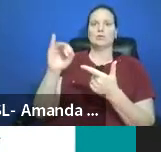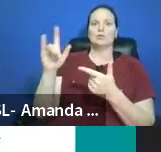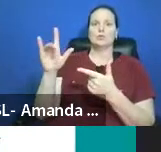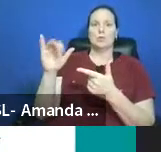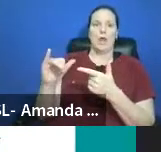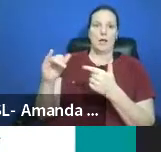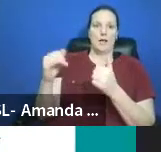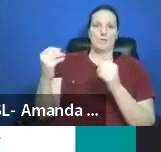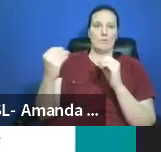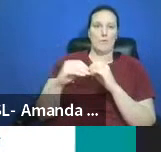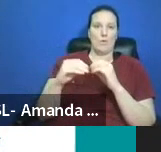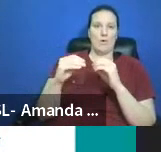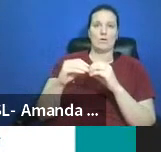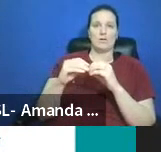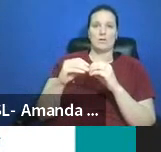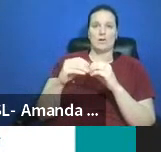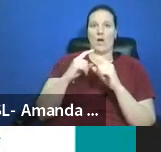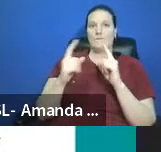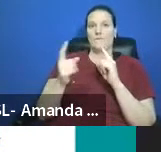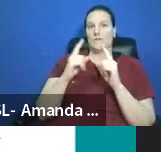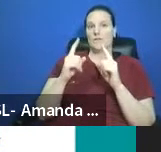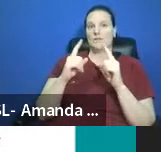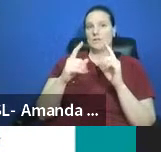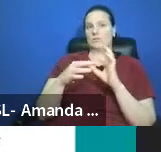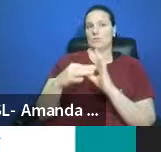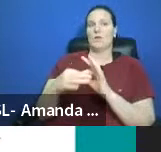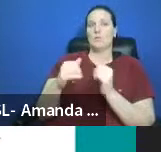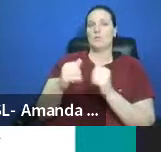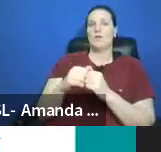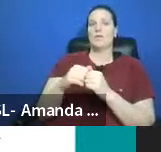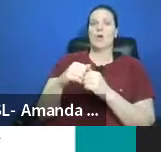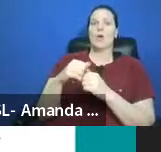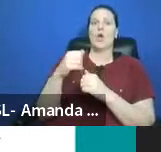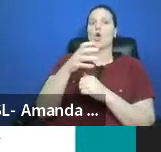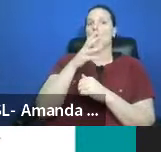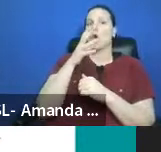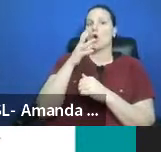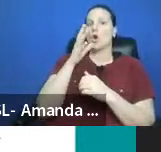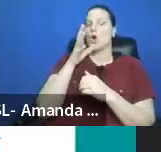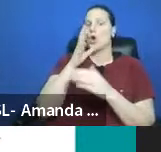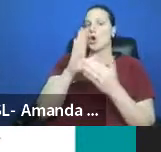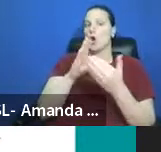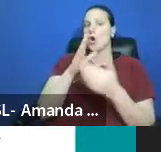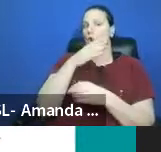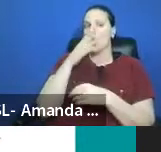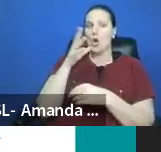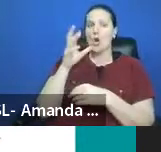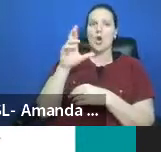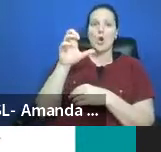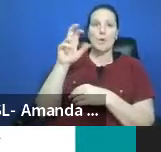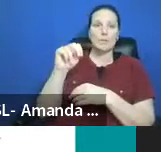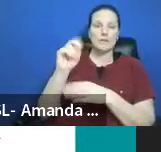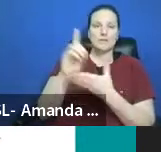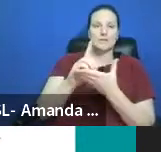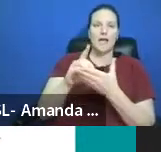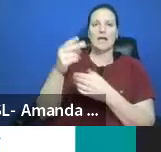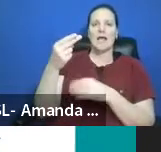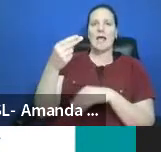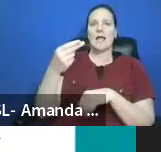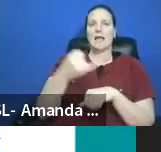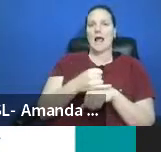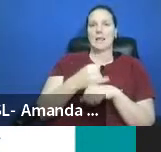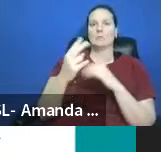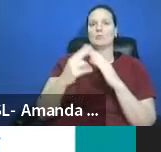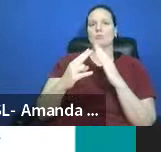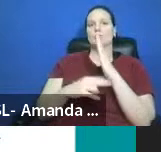have more conversation relative to urban design, where we'll focus on Hayden Island as well as bridge design constraints. And